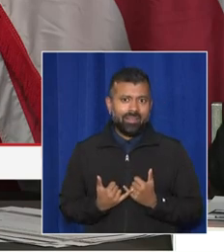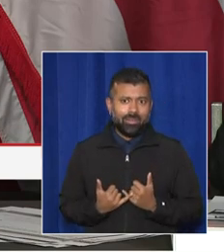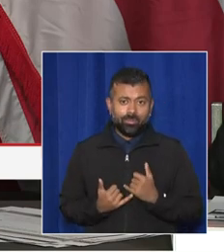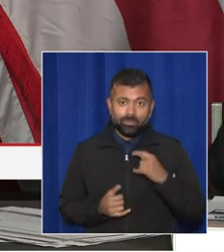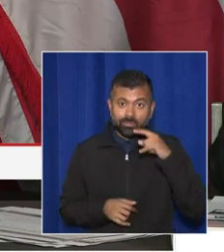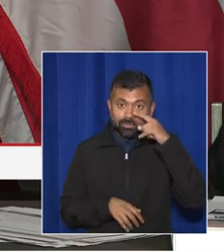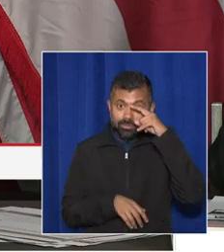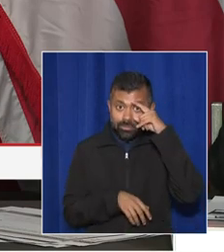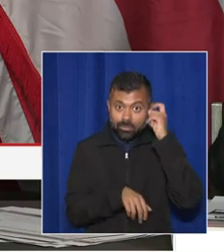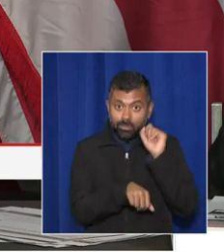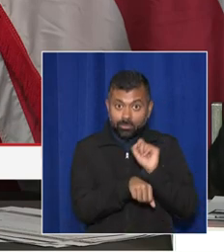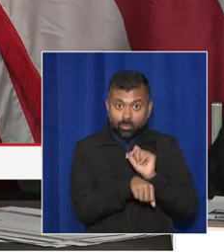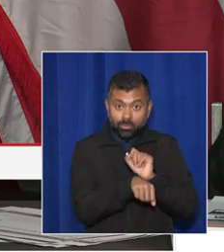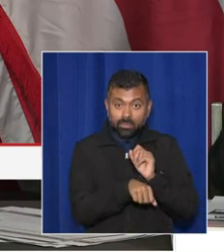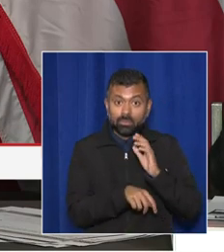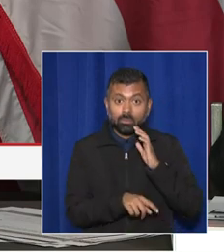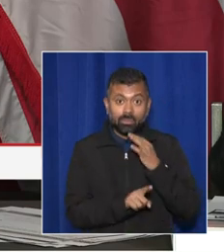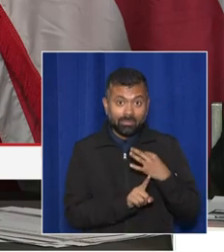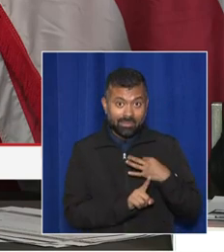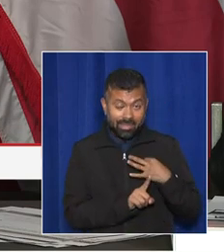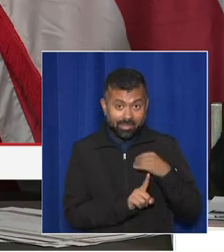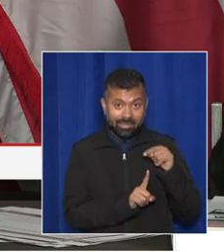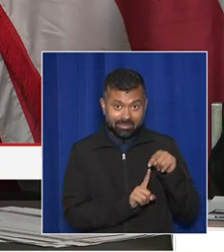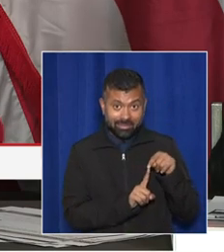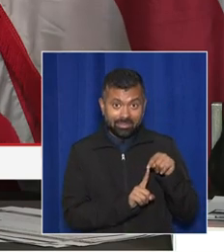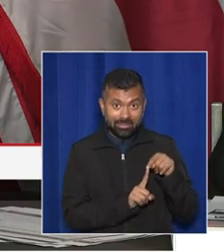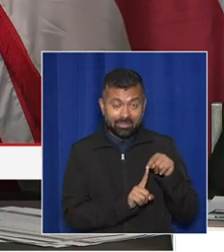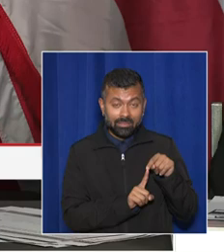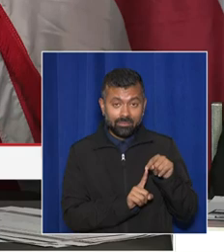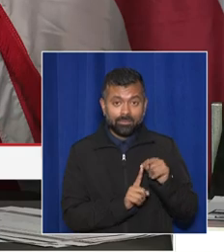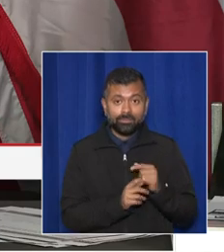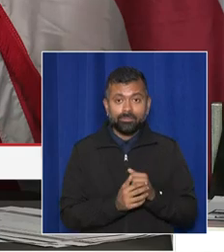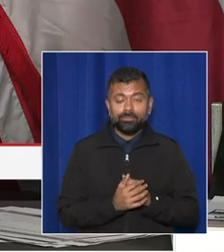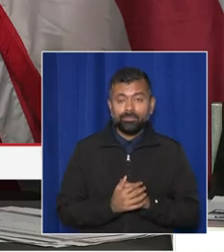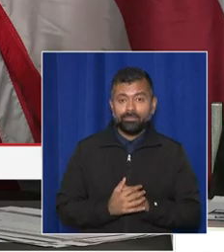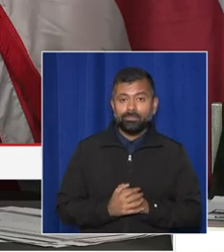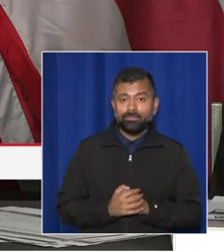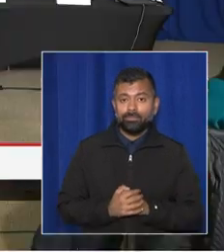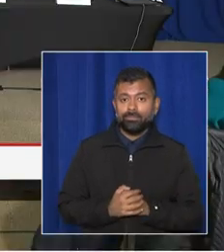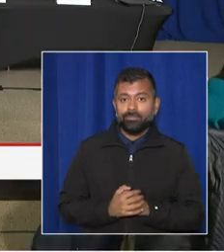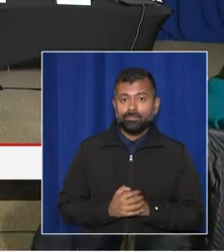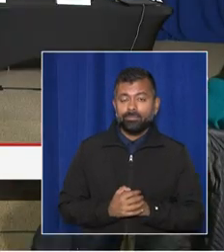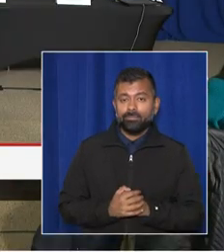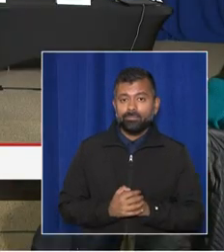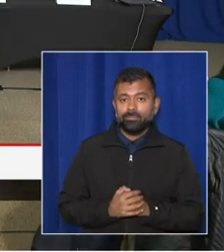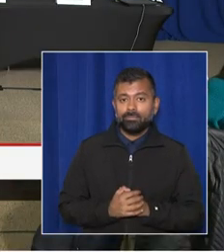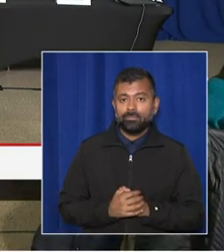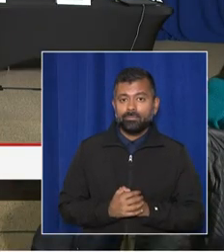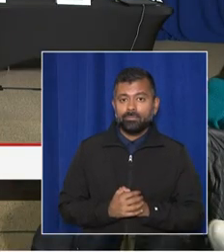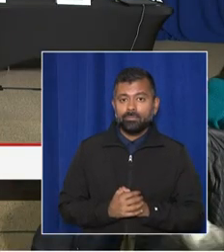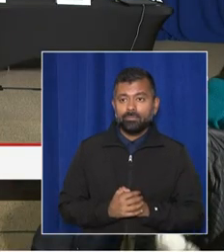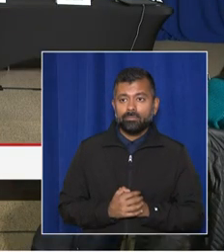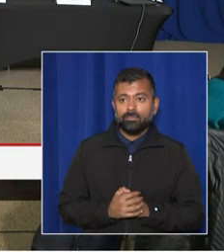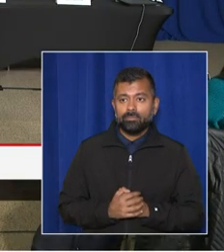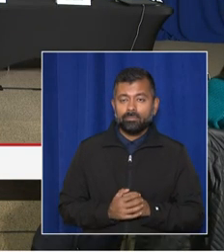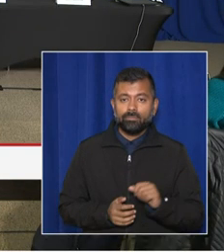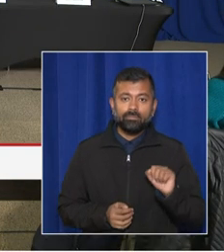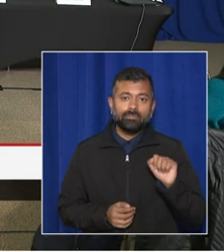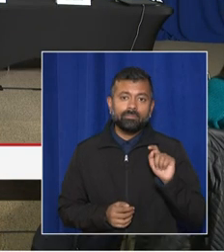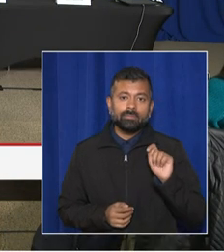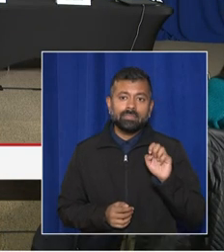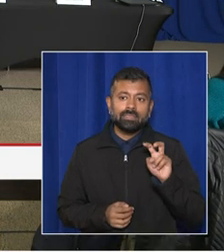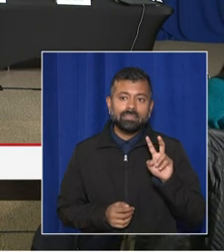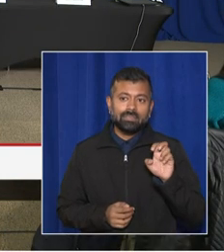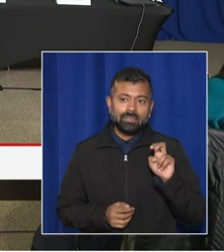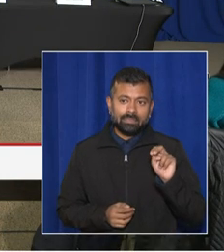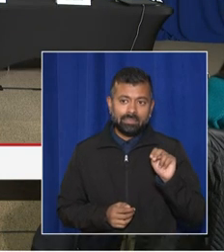Summerjobs.dc.gov is where you can sign up to host a young person in SYEP. Thank you very much. Our final question comes from Maria. Maria,